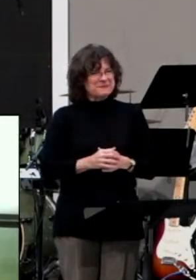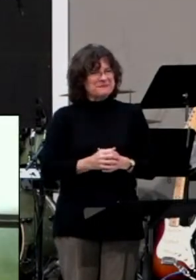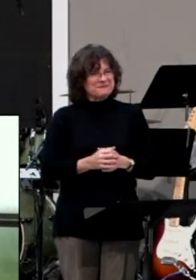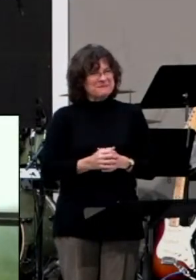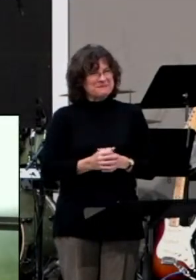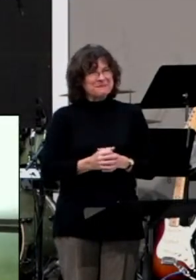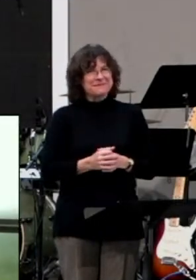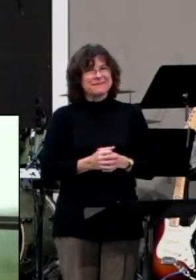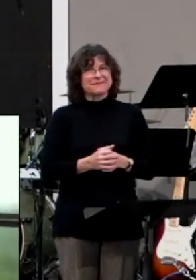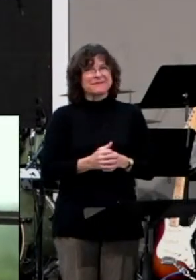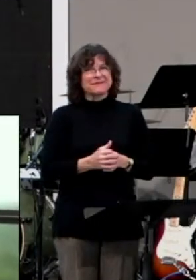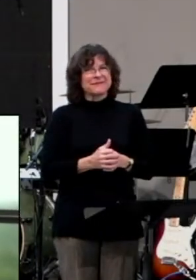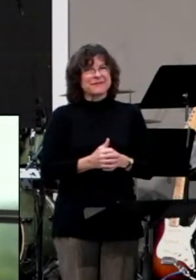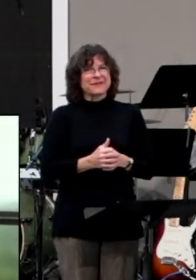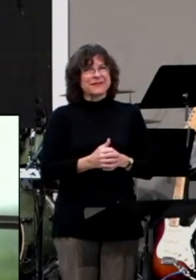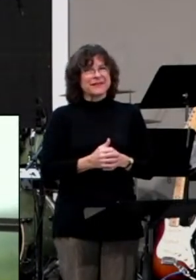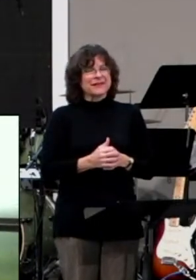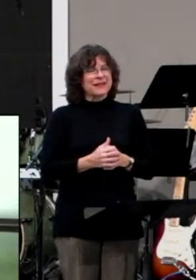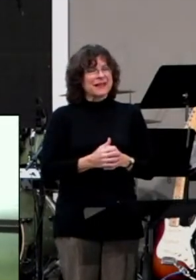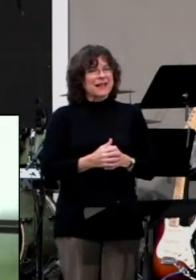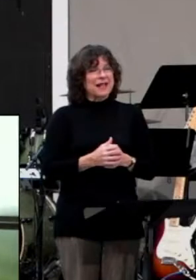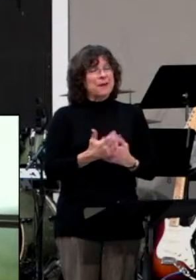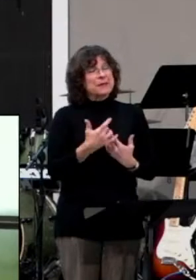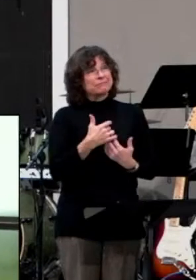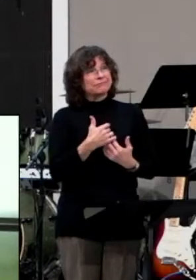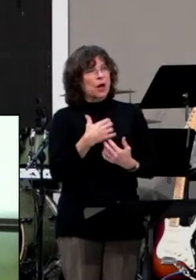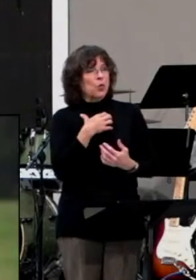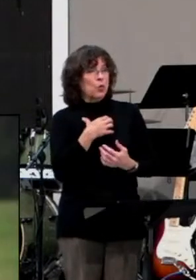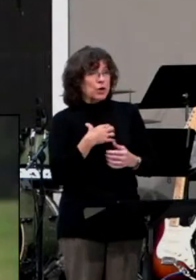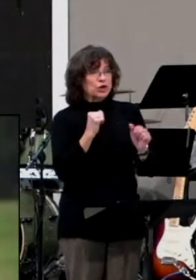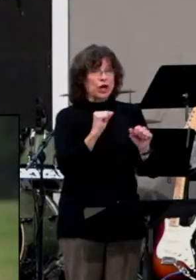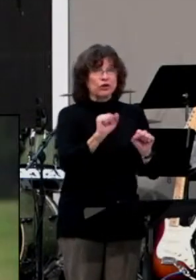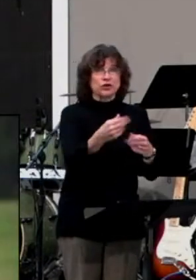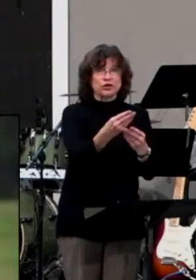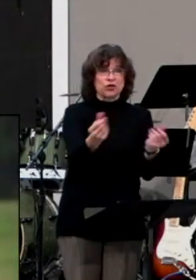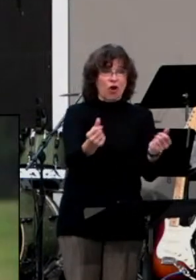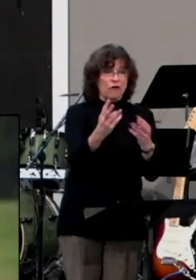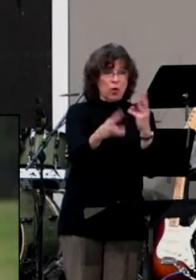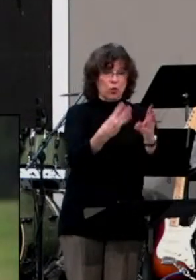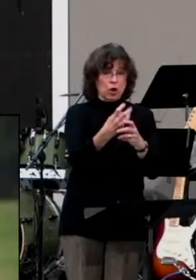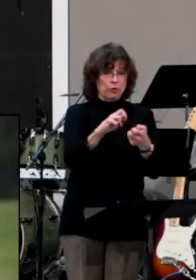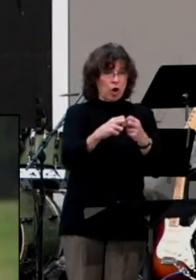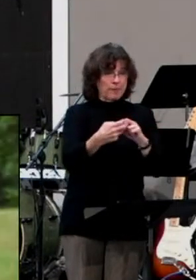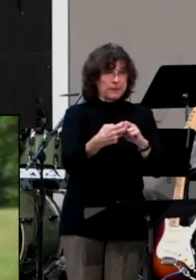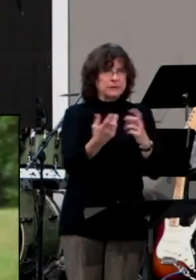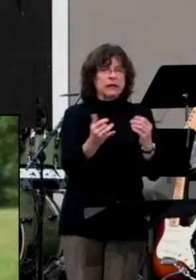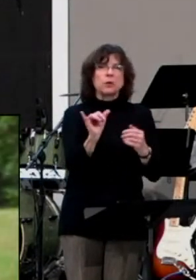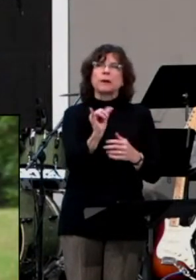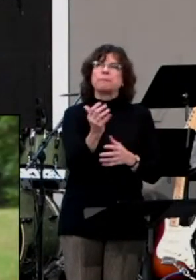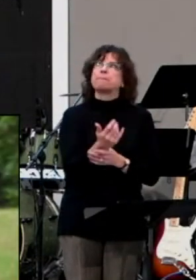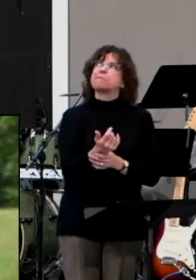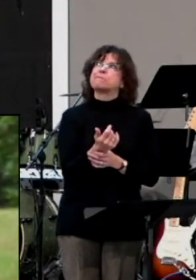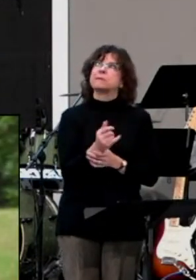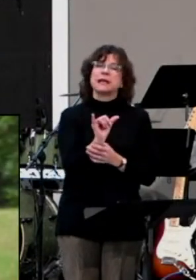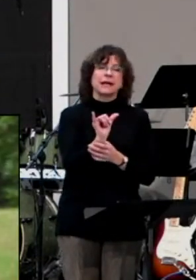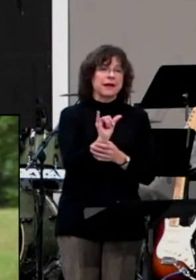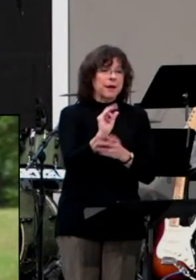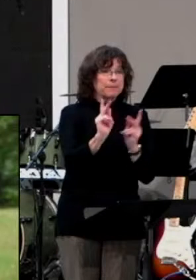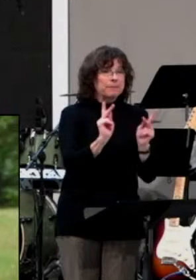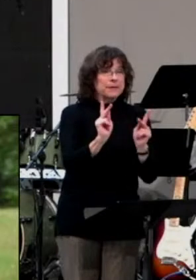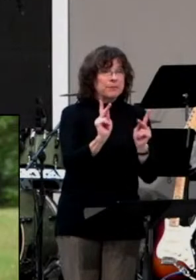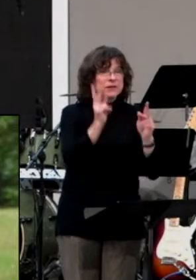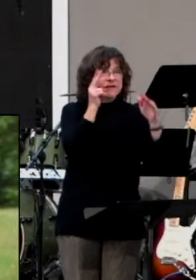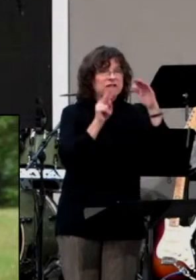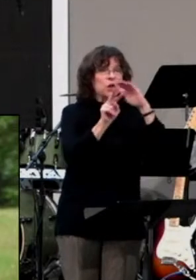One problem in the world that I wish I could solve would probably be people's view on like their